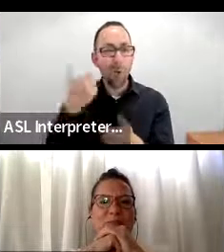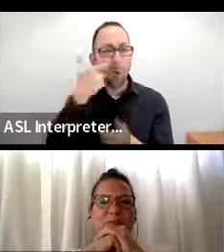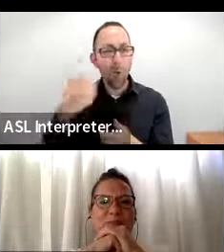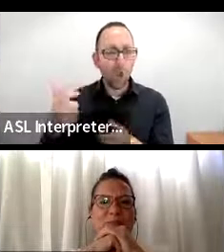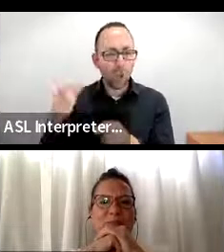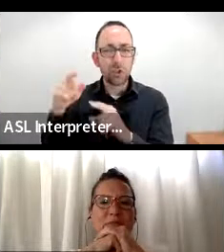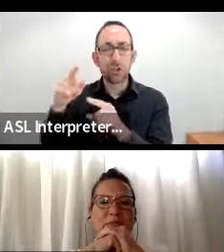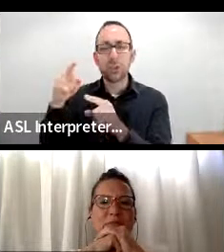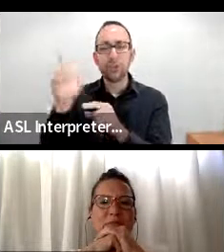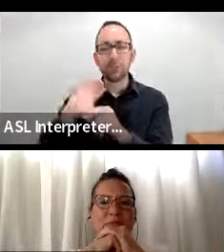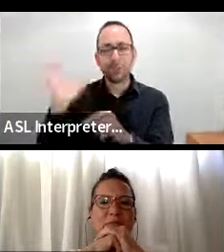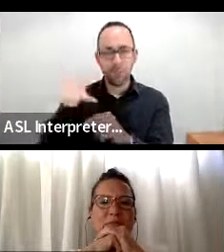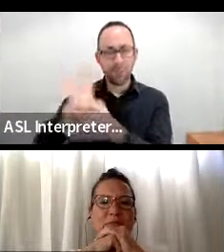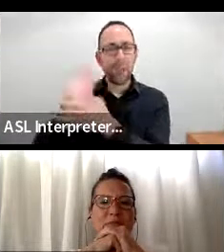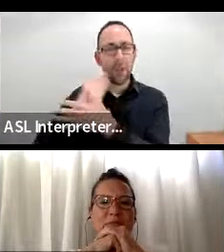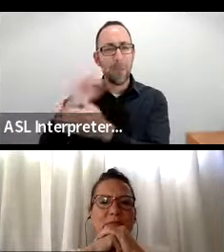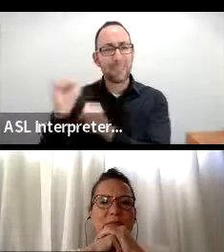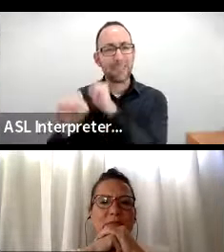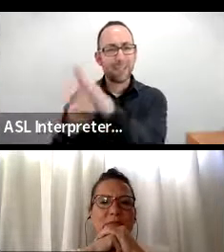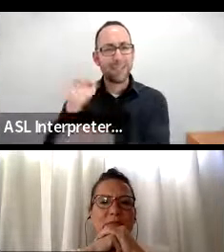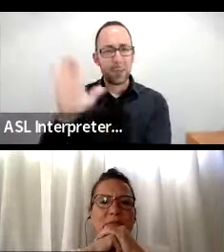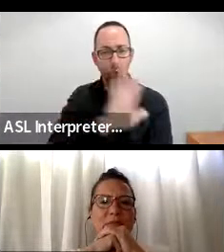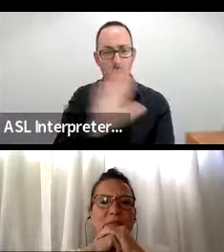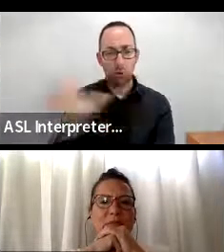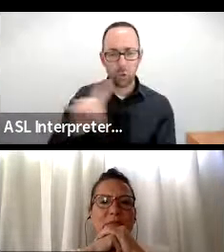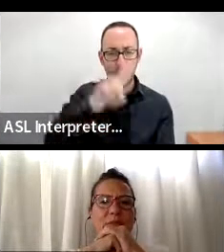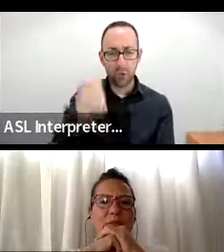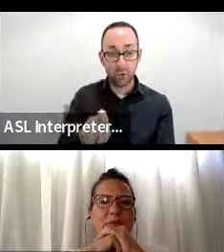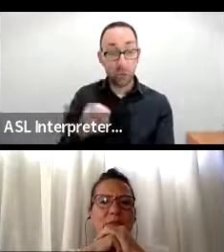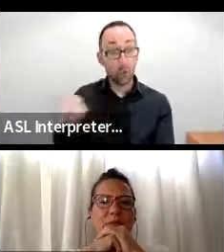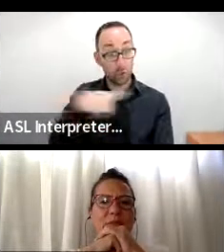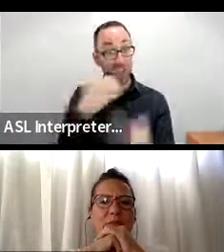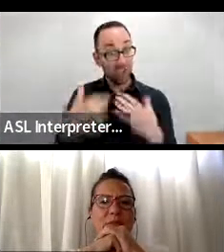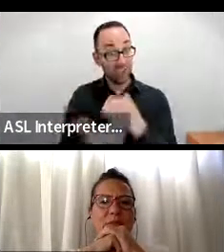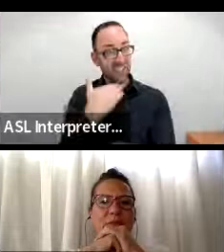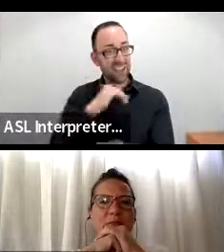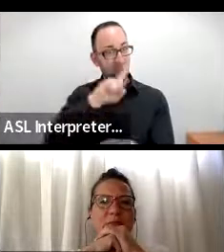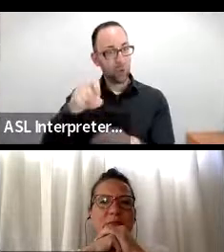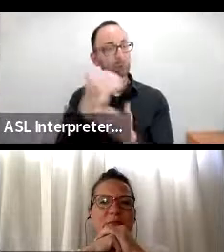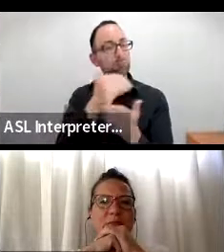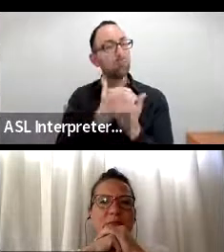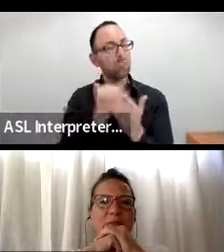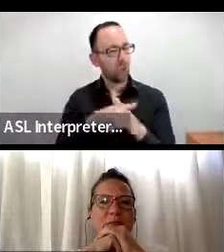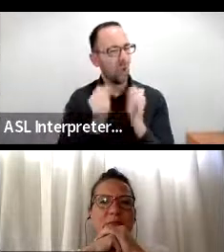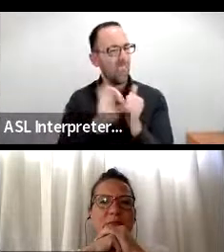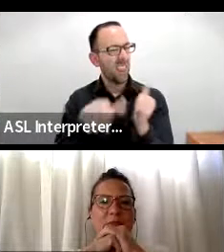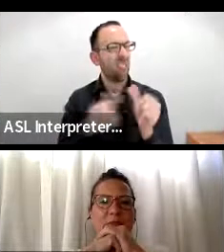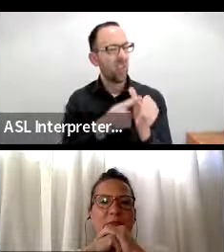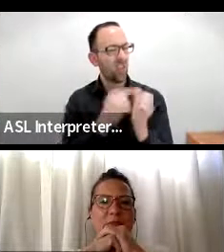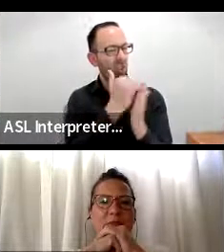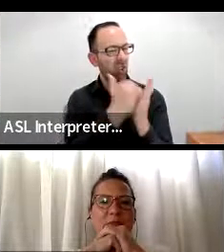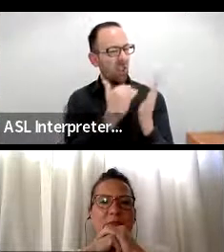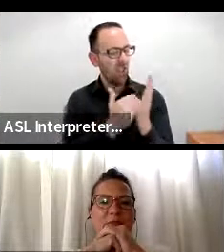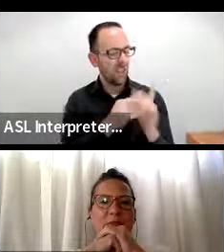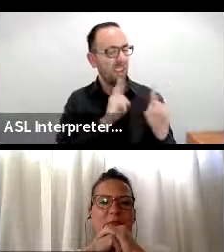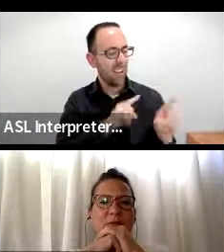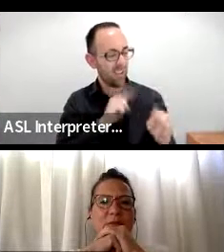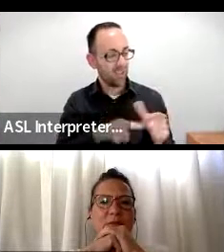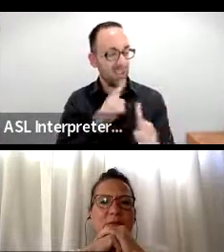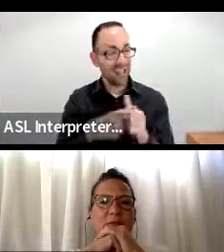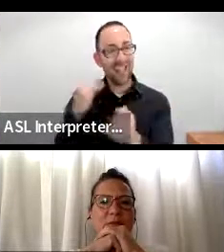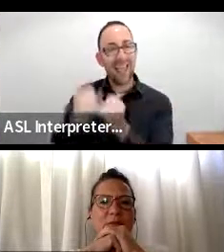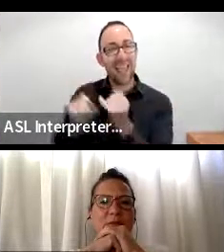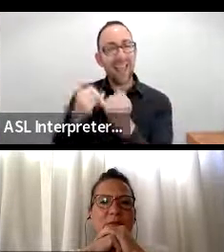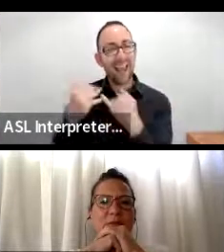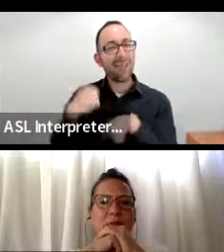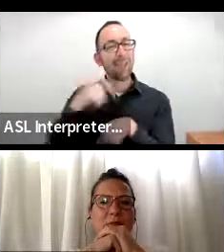submitting questions. So we're going to start with those questions that were submitted to us first, and then at the end, we'll have some time